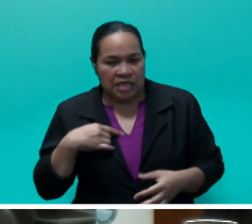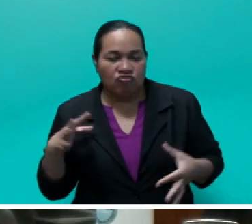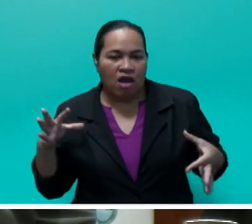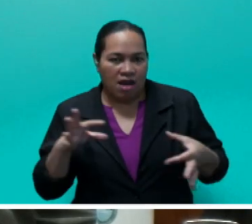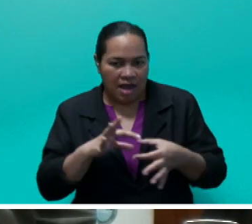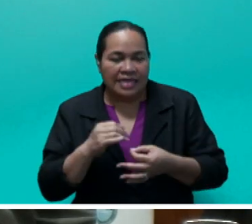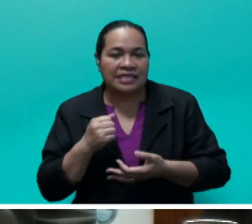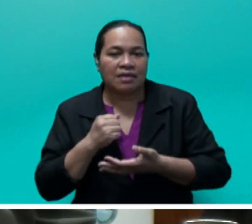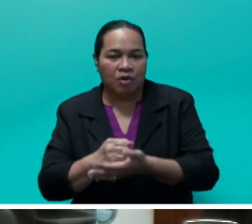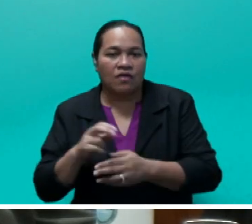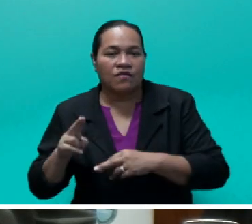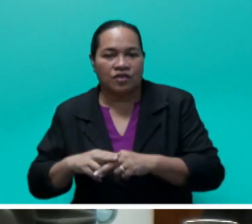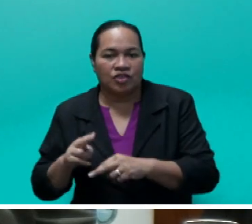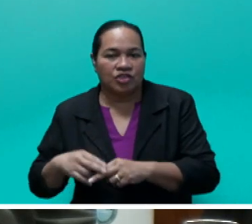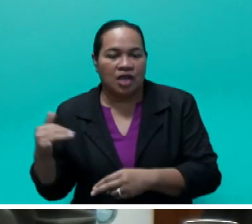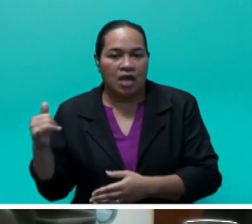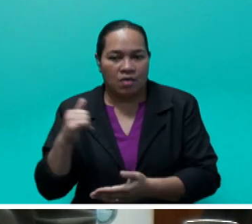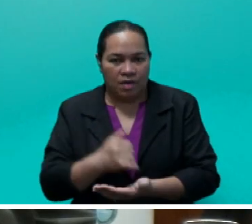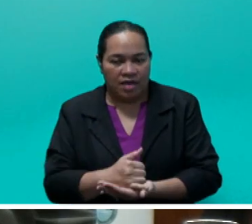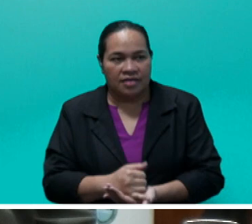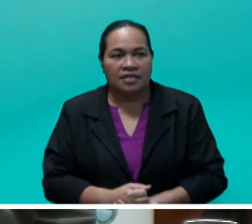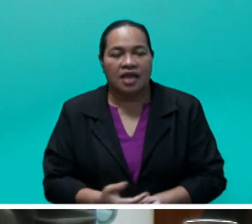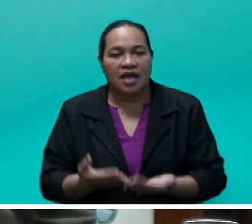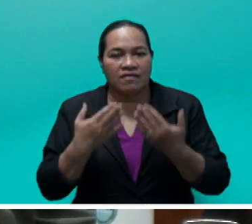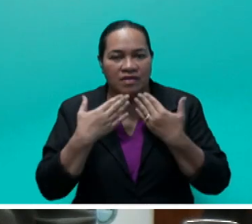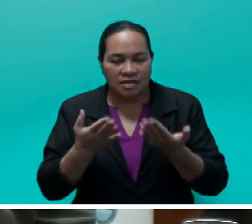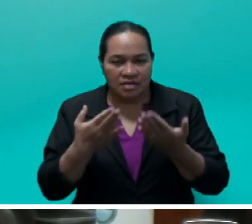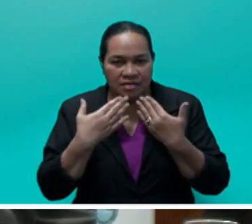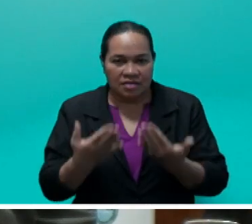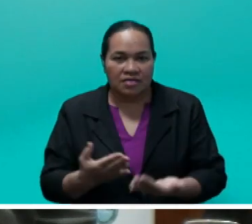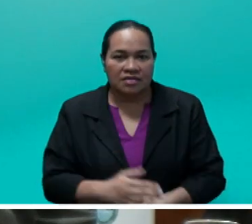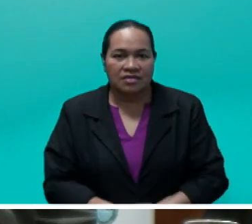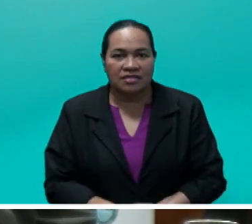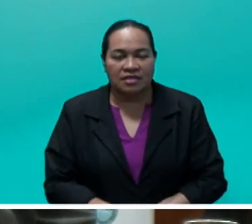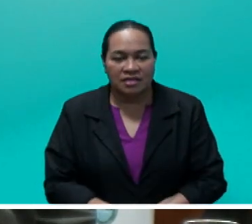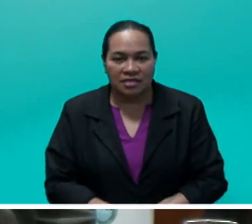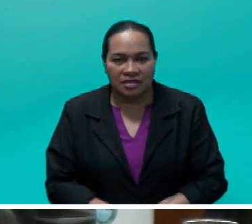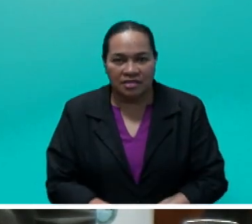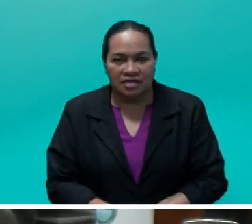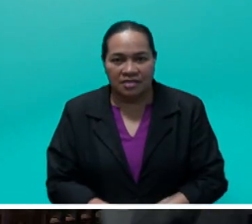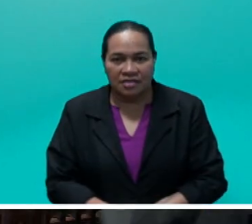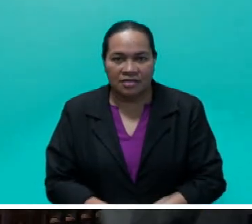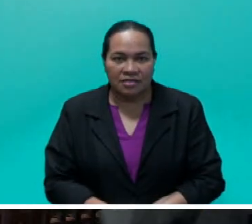Airways and allow it to thrive under the open skies policy. Now, thank you, Honourable Speaker.